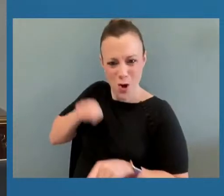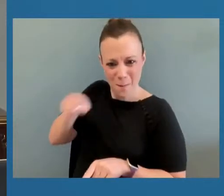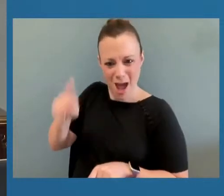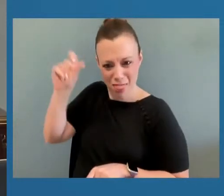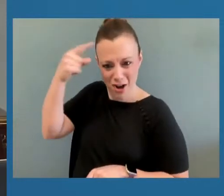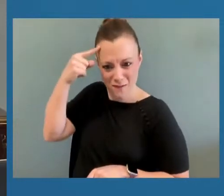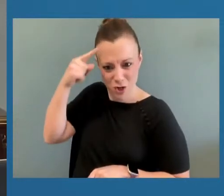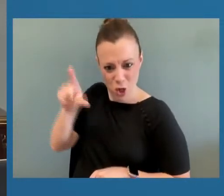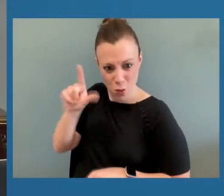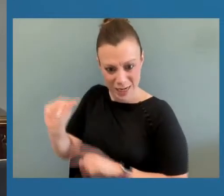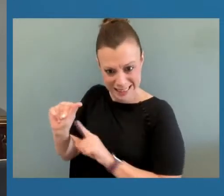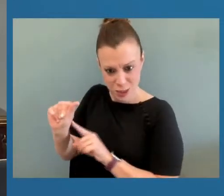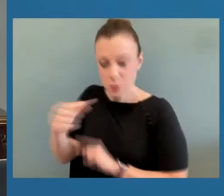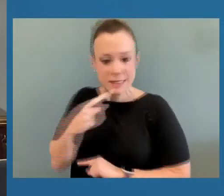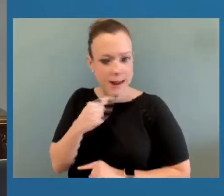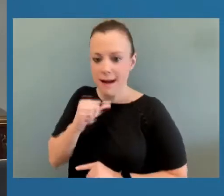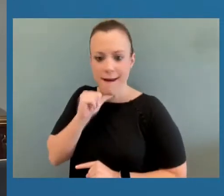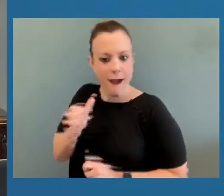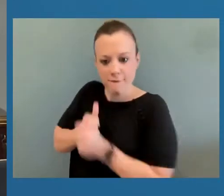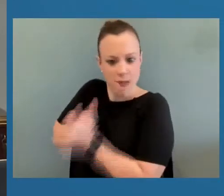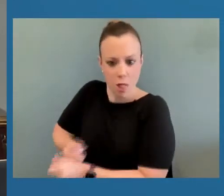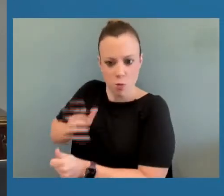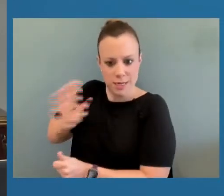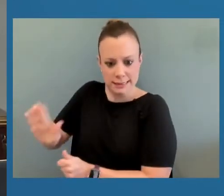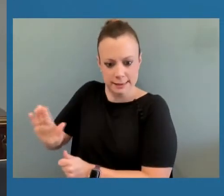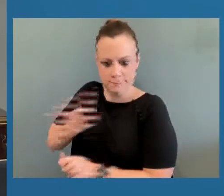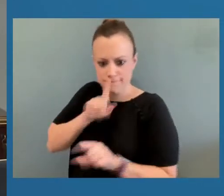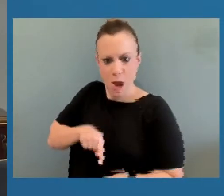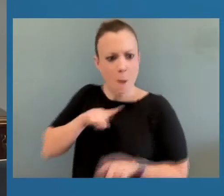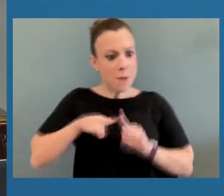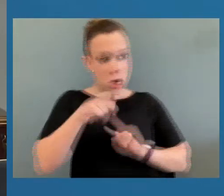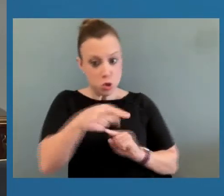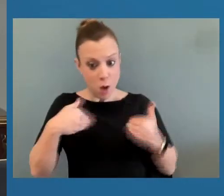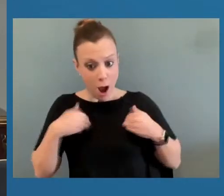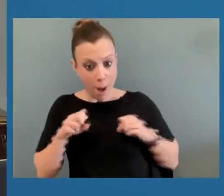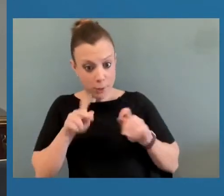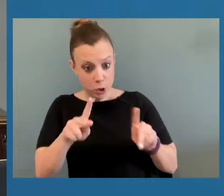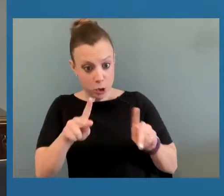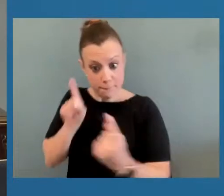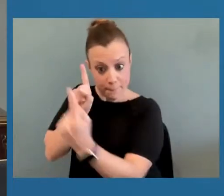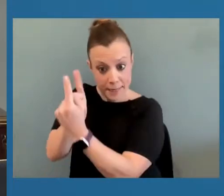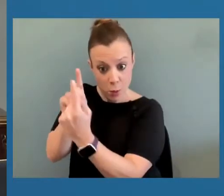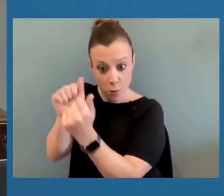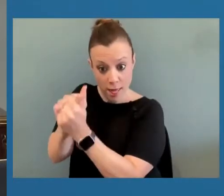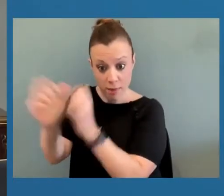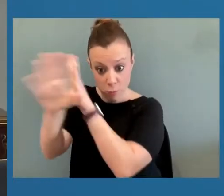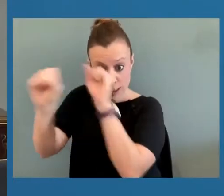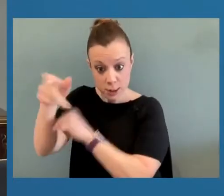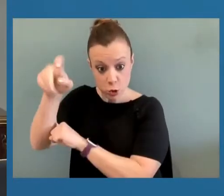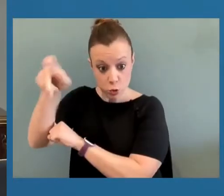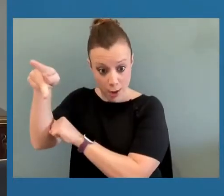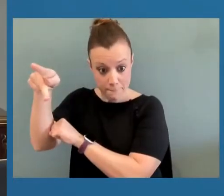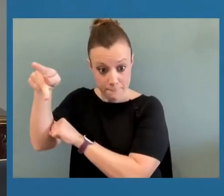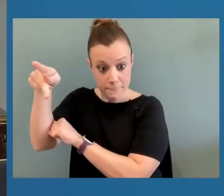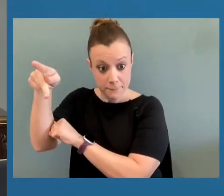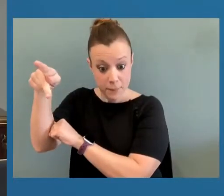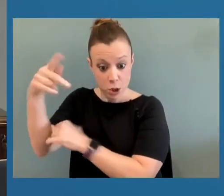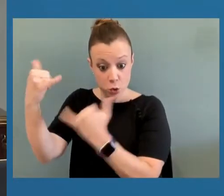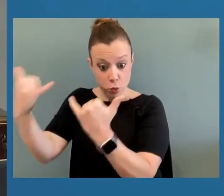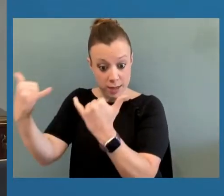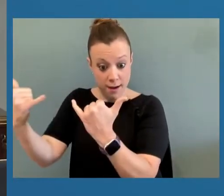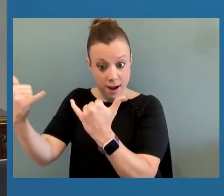right? But you had an opportunity to meet with Donald Trump today. You canceled that meeting, and there's a host of things that you could be bringing up